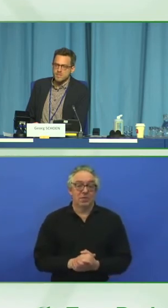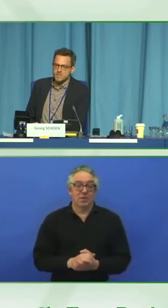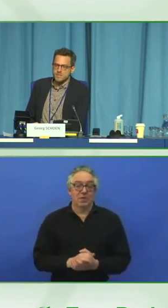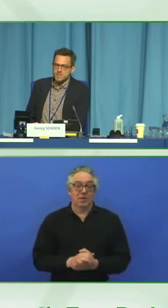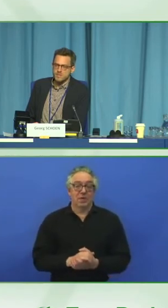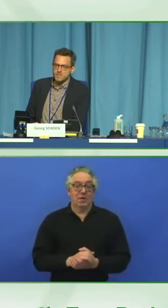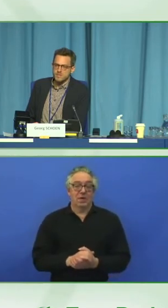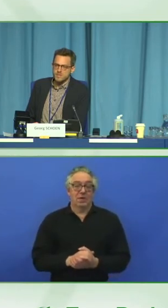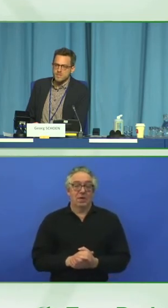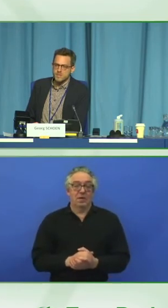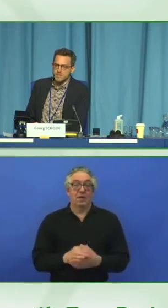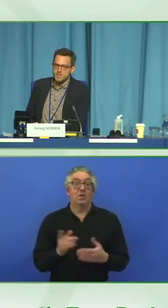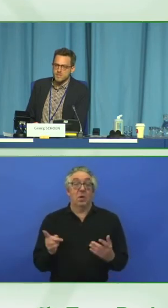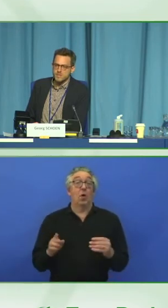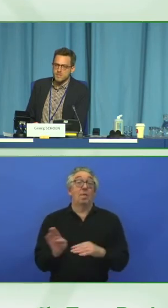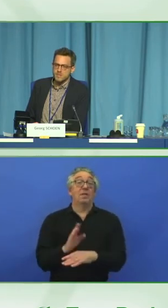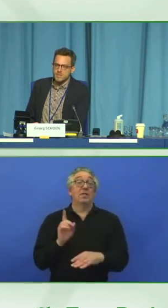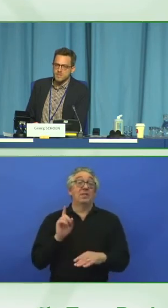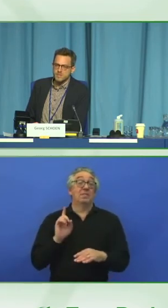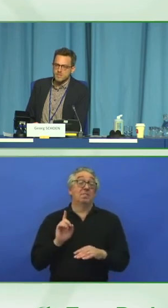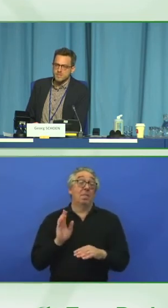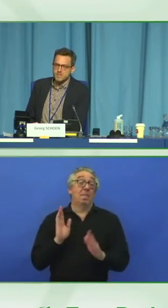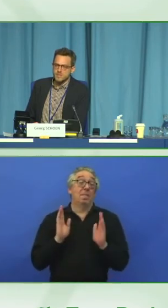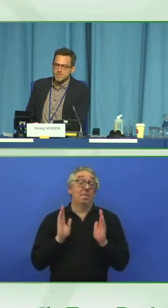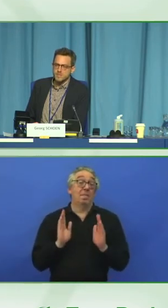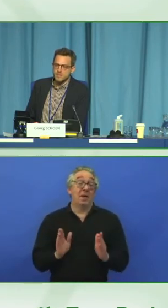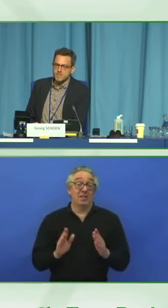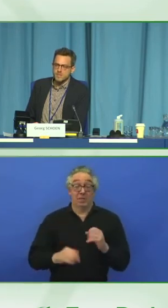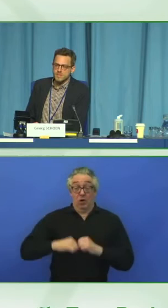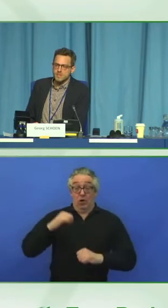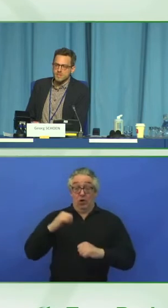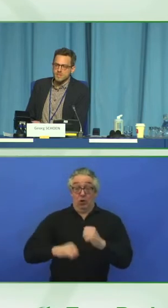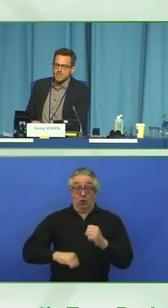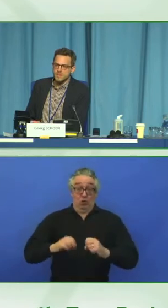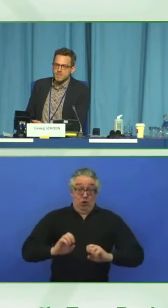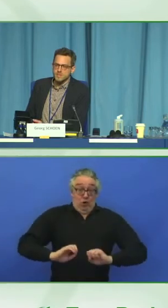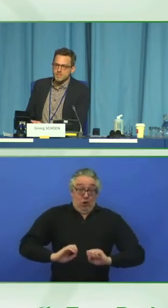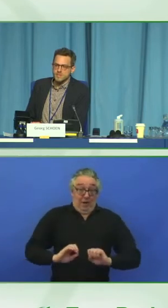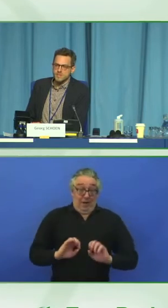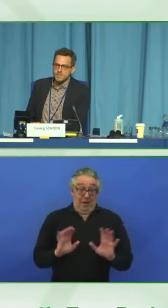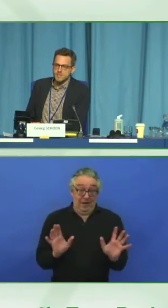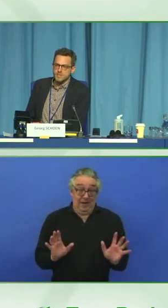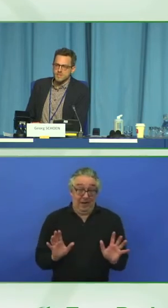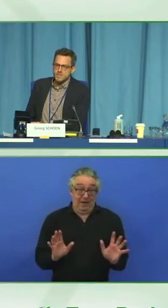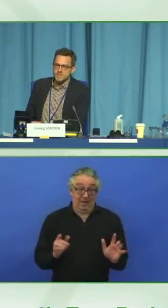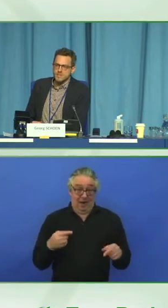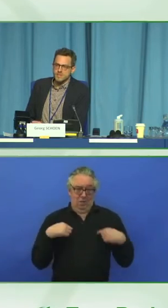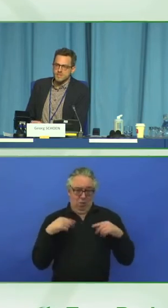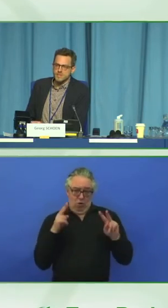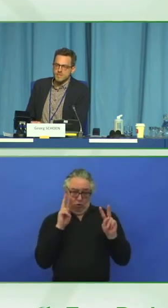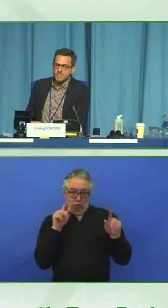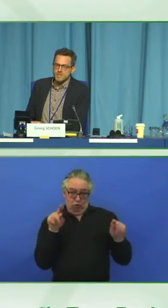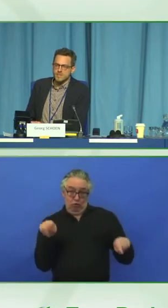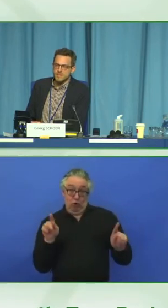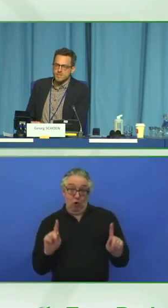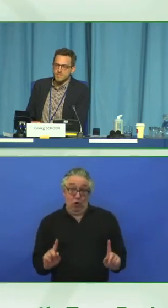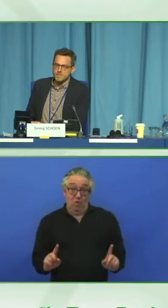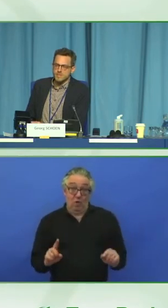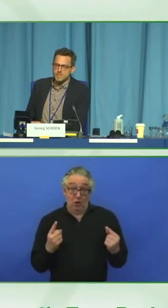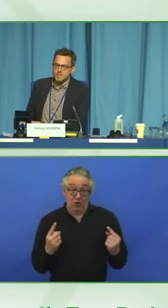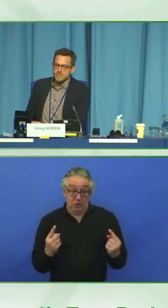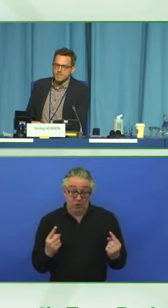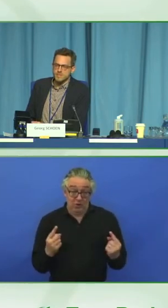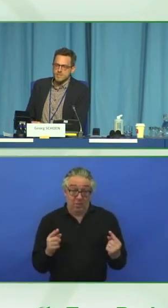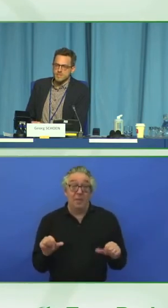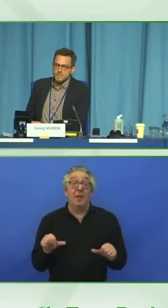right funding. And that's really where most of our focus has been. And sometimes just being able to measure and communicate,